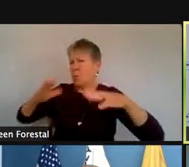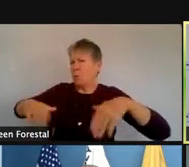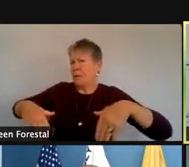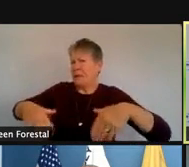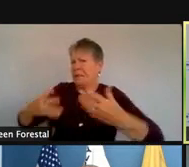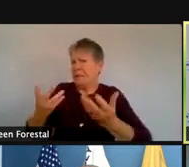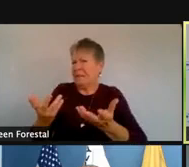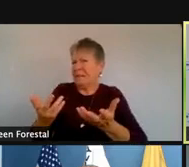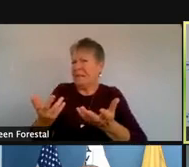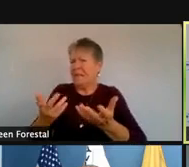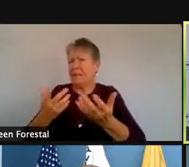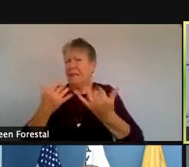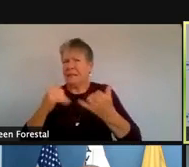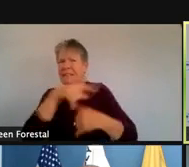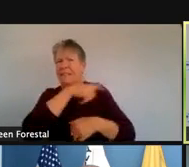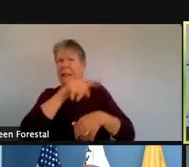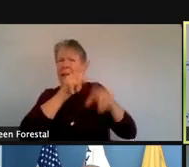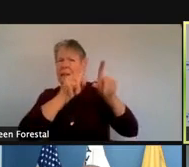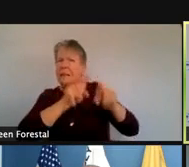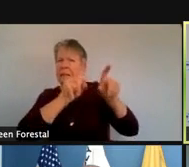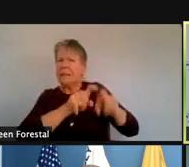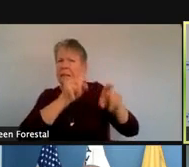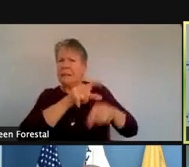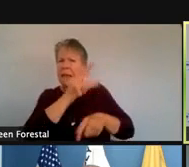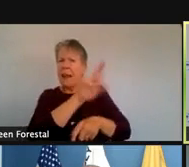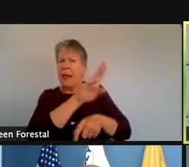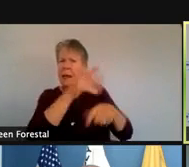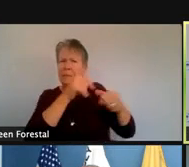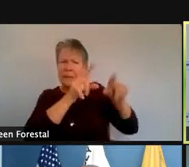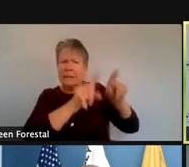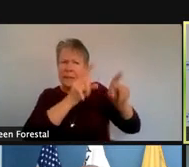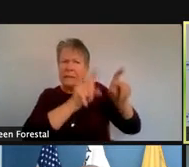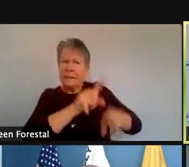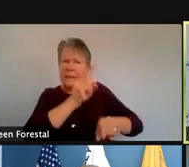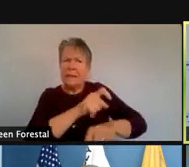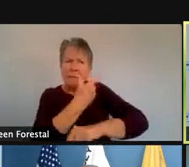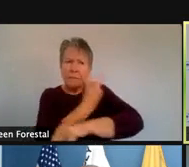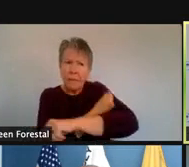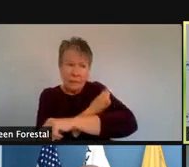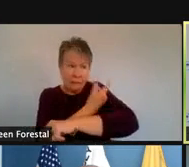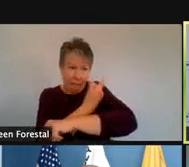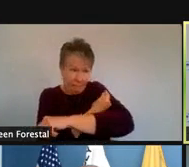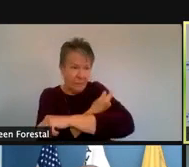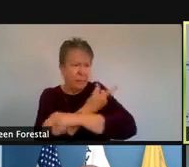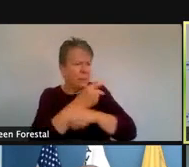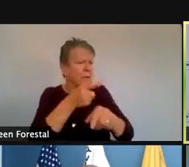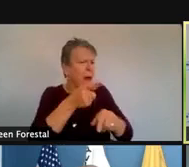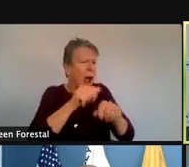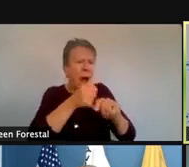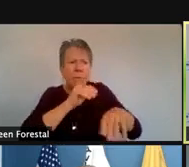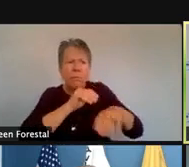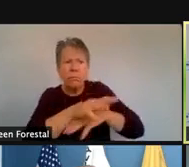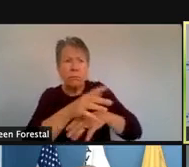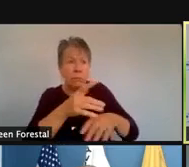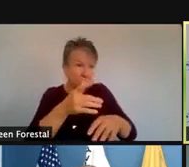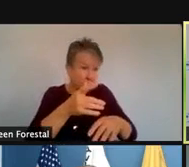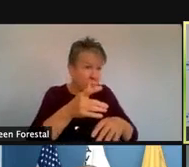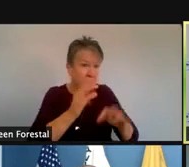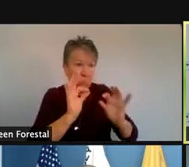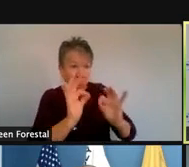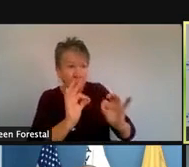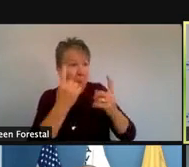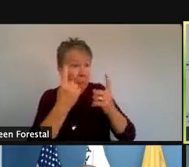wide-scale vaccination program in New Jersey is to vaccinate 70% of the adult population in